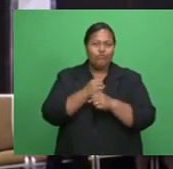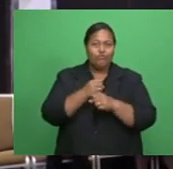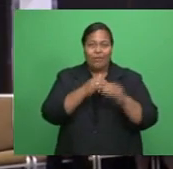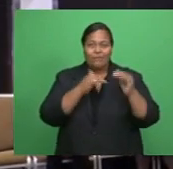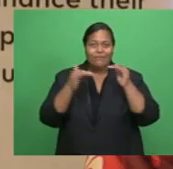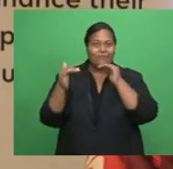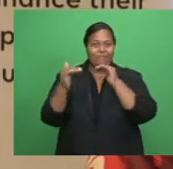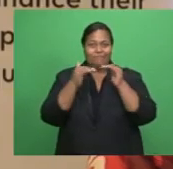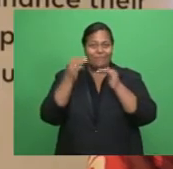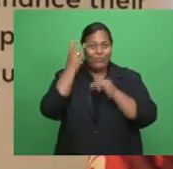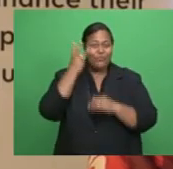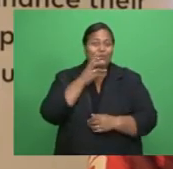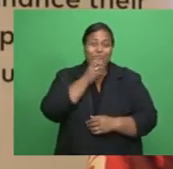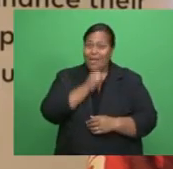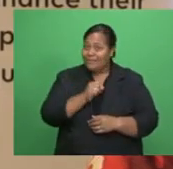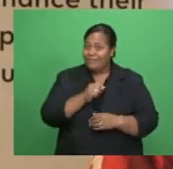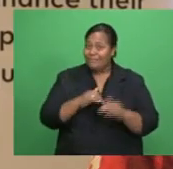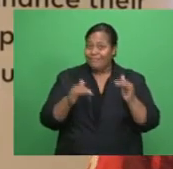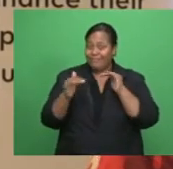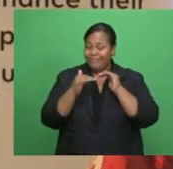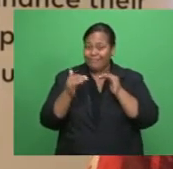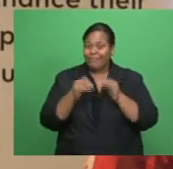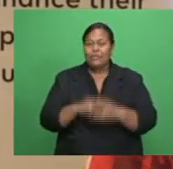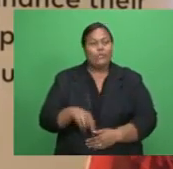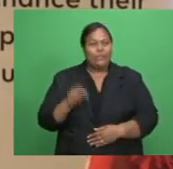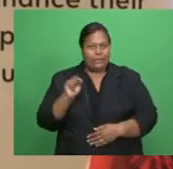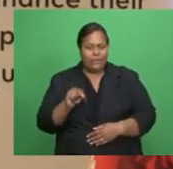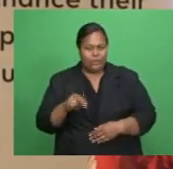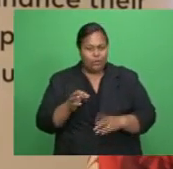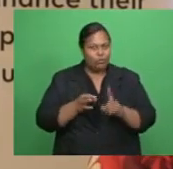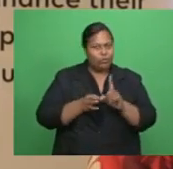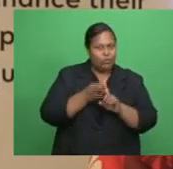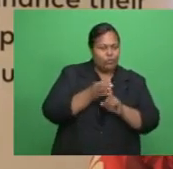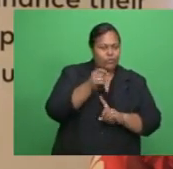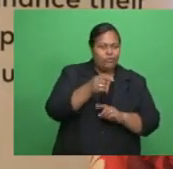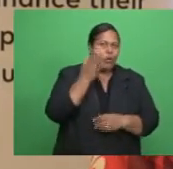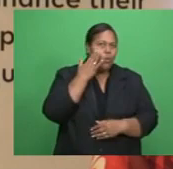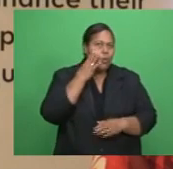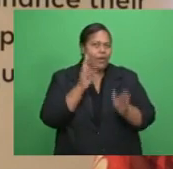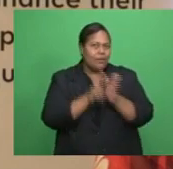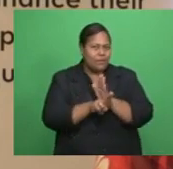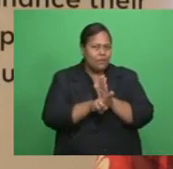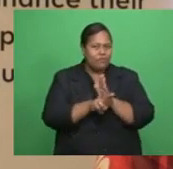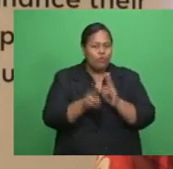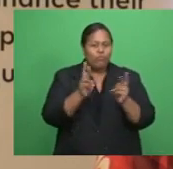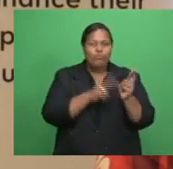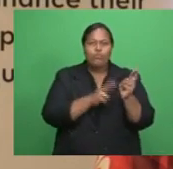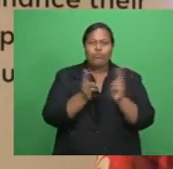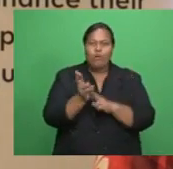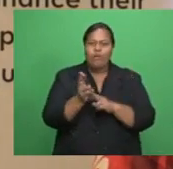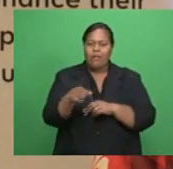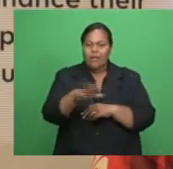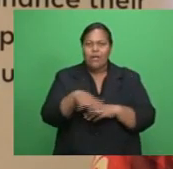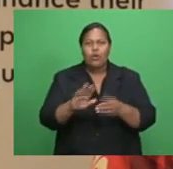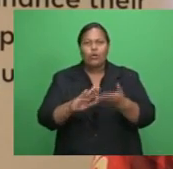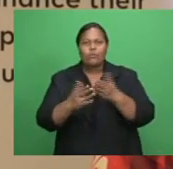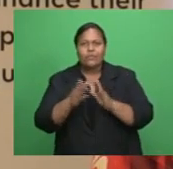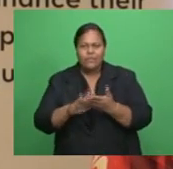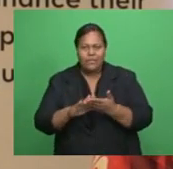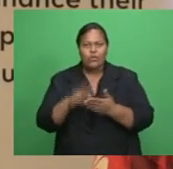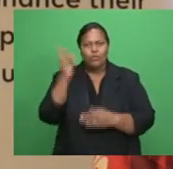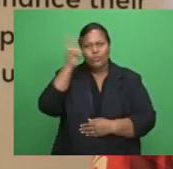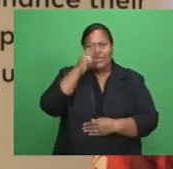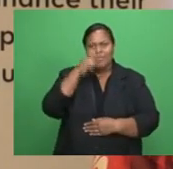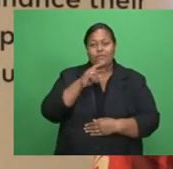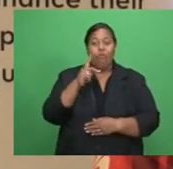will increase awareness and preparedness of rural and remote communities on health risks associated with